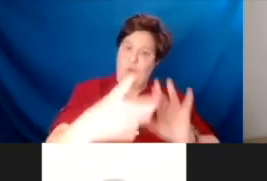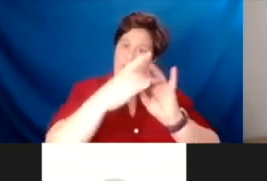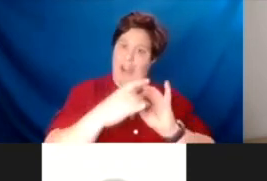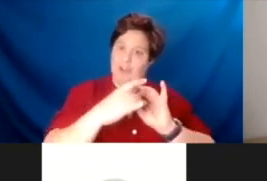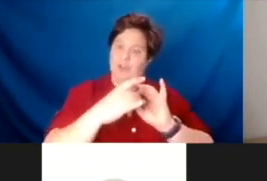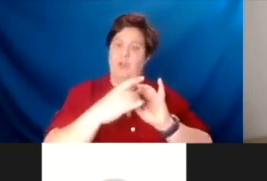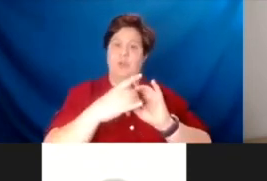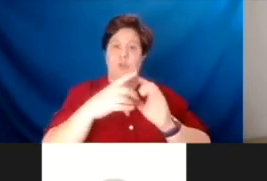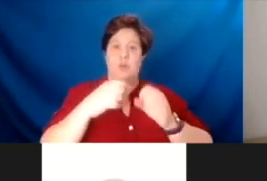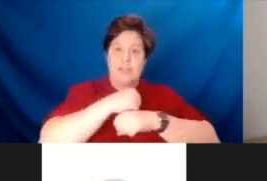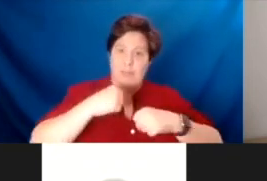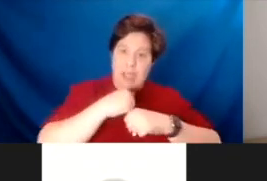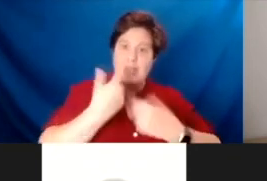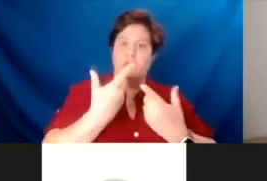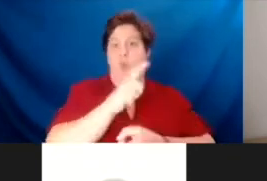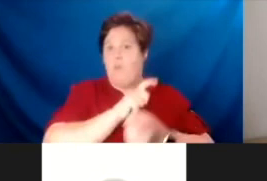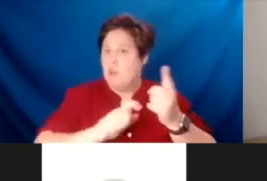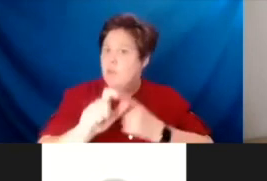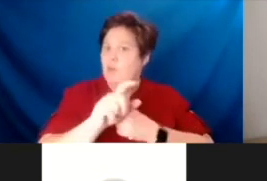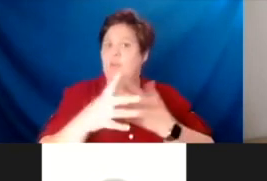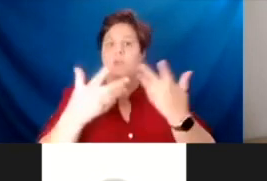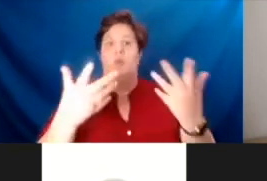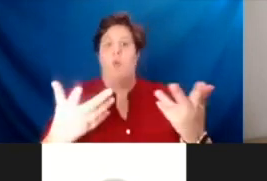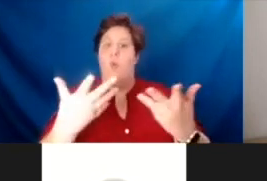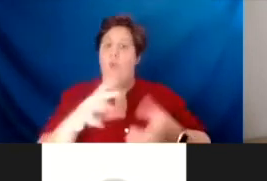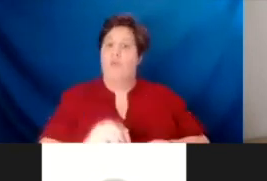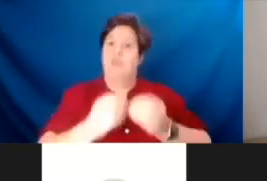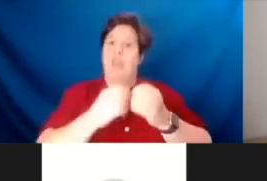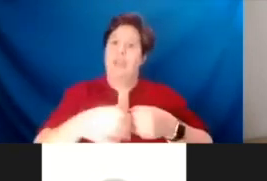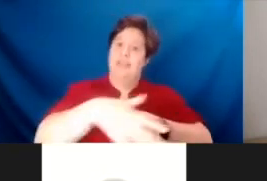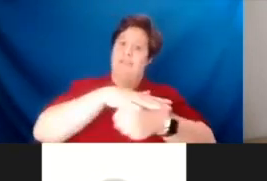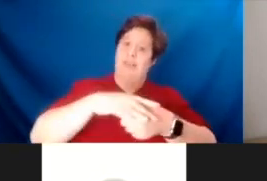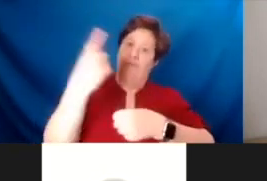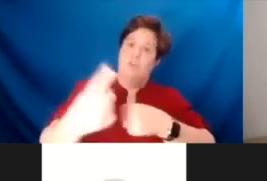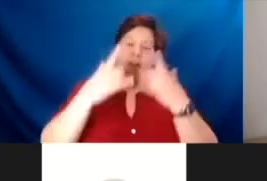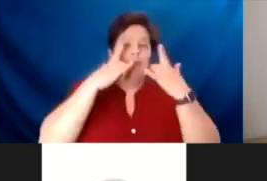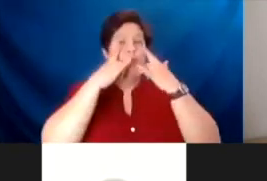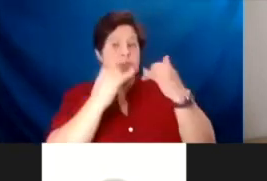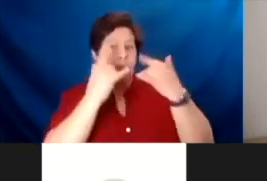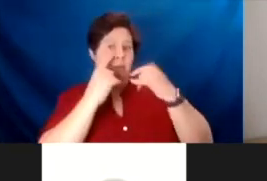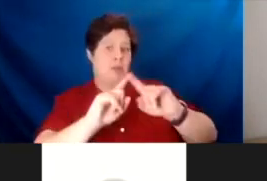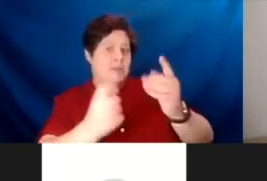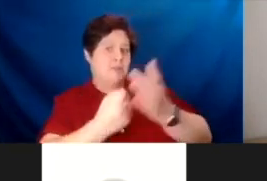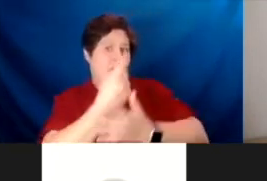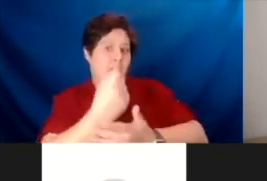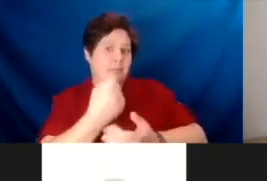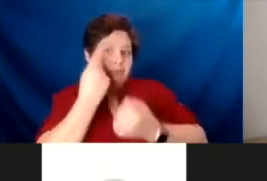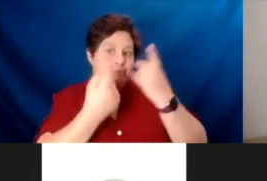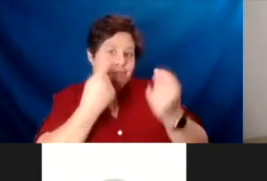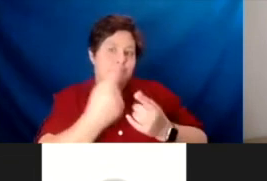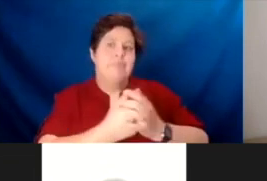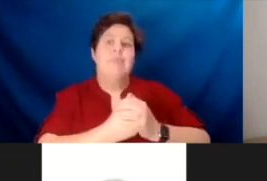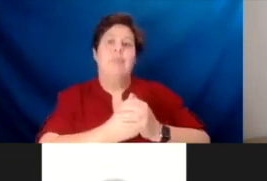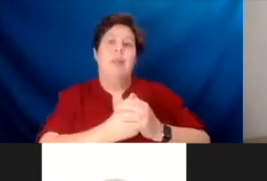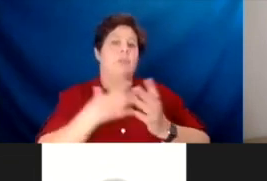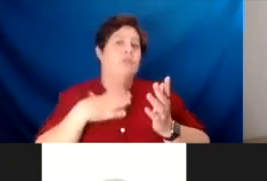a space of a community, or creating a space for you to experiment on those ideas. But it doesn't need